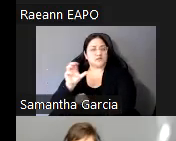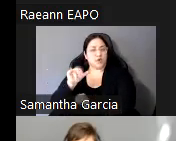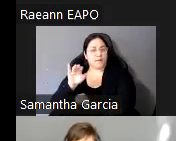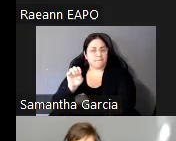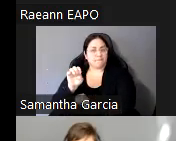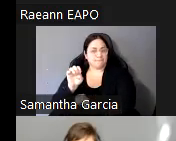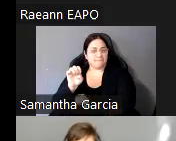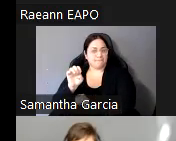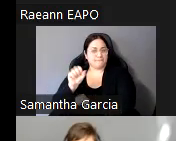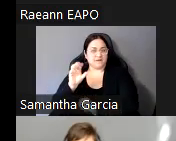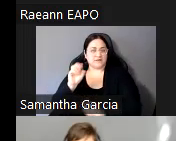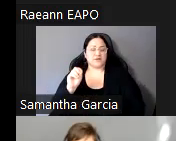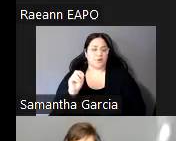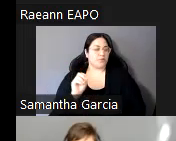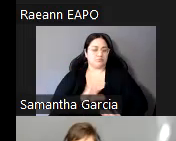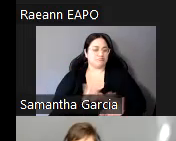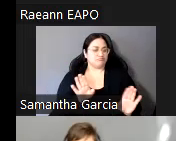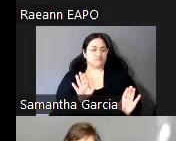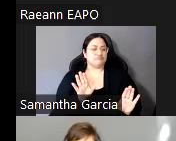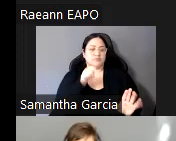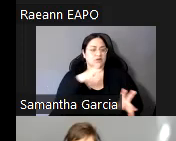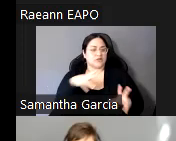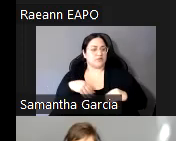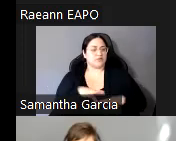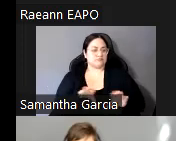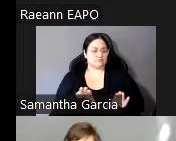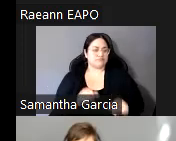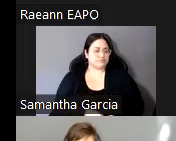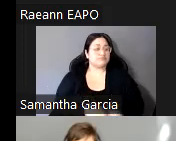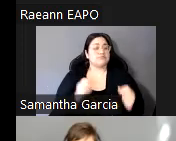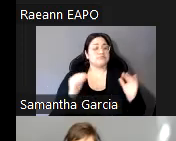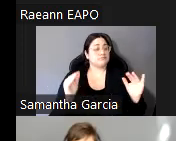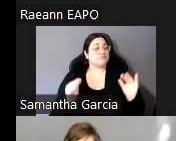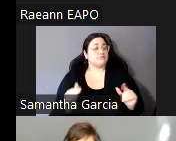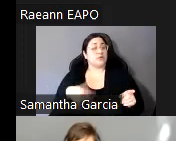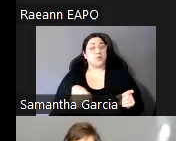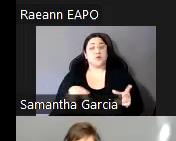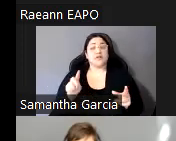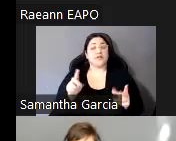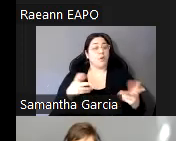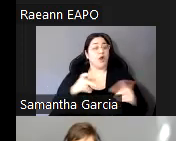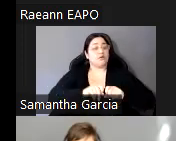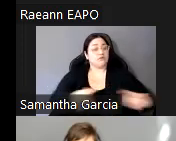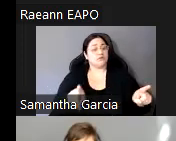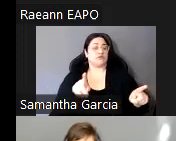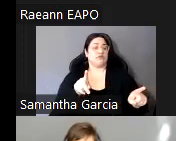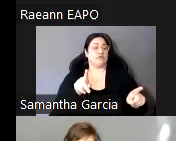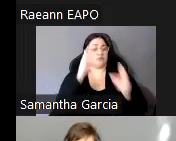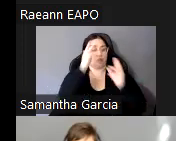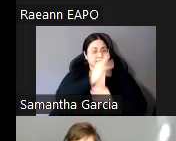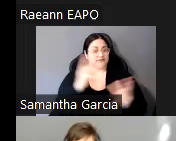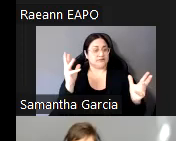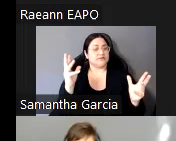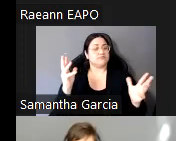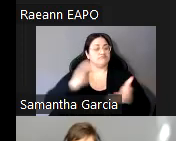Let's see here. Okay, so what we did is we launched our joint media release with the RCMP and the Canadian Anti-Fraud Centre to